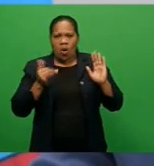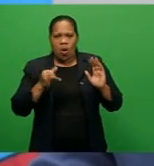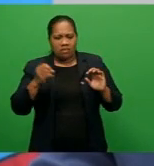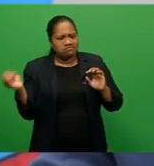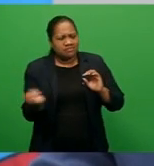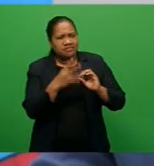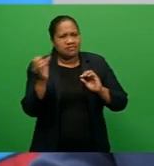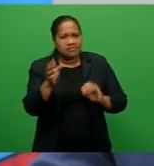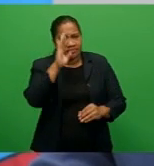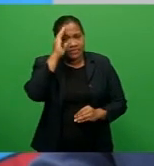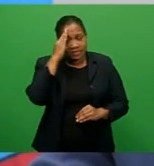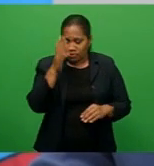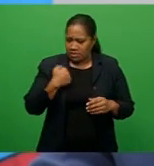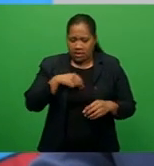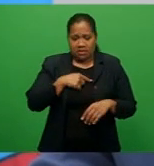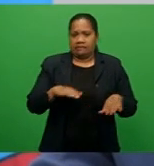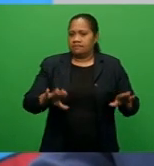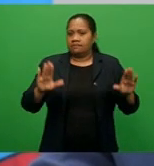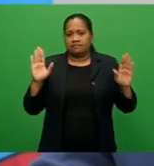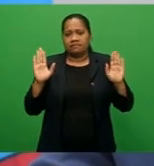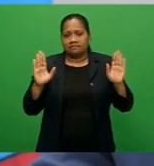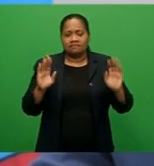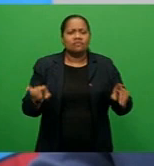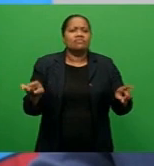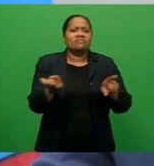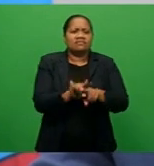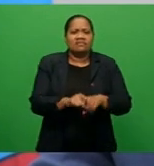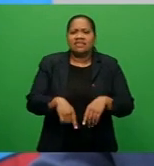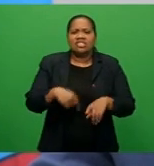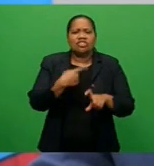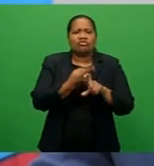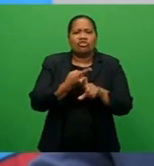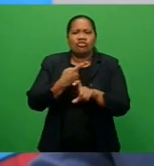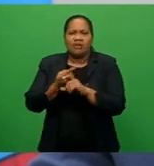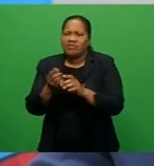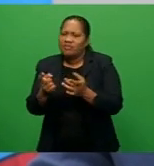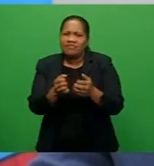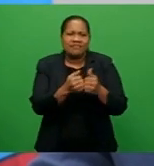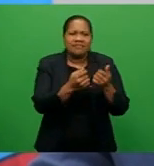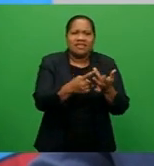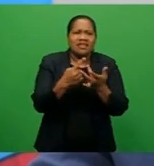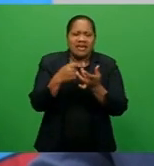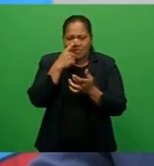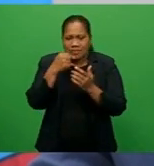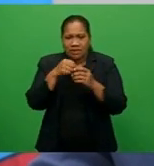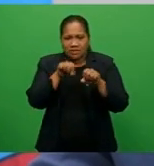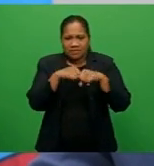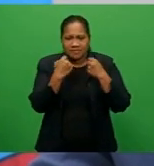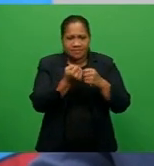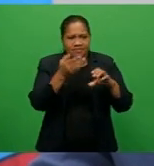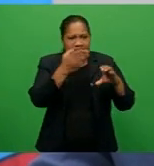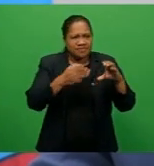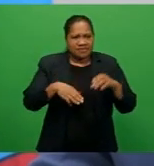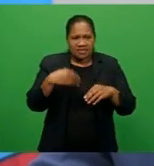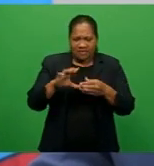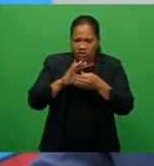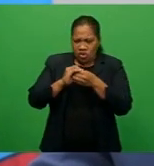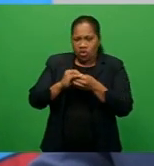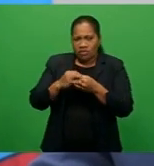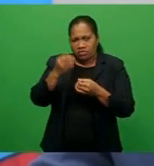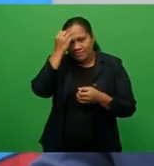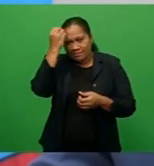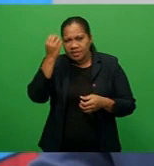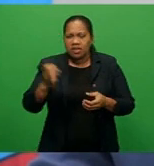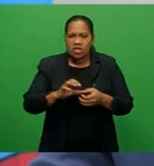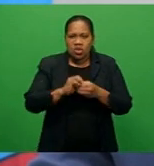Obviously, Mr. Kishore Kumar, like many other people on social media, is a free agent. He has his own opinions and own views depending on what